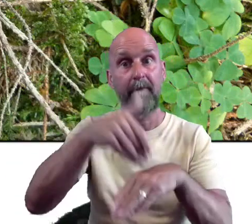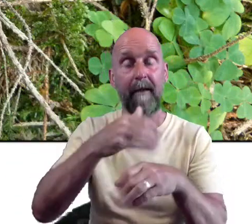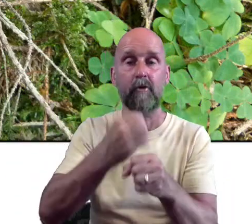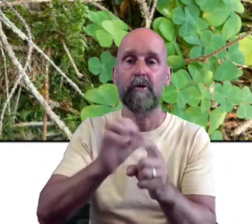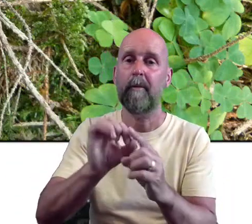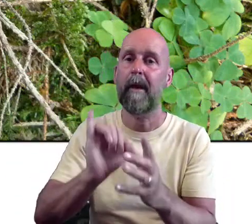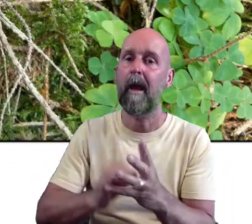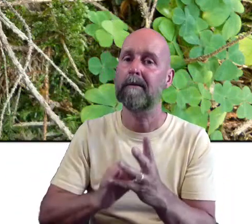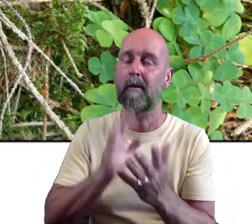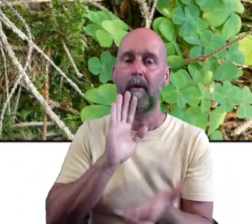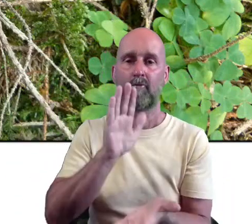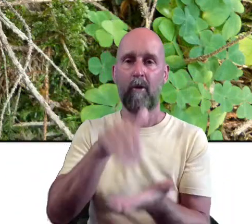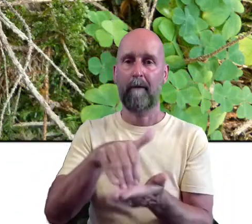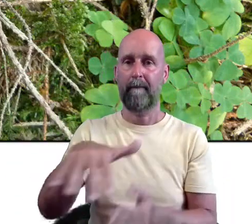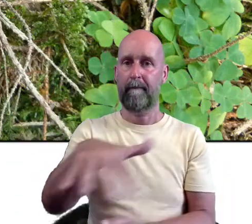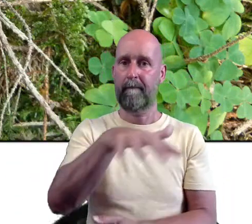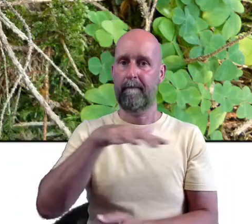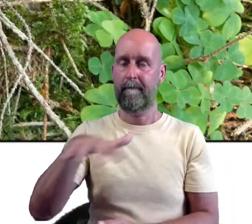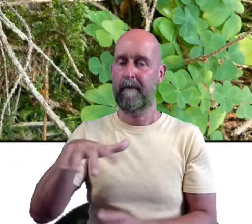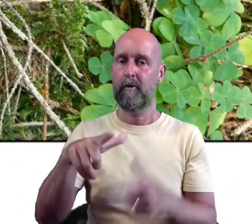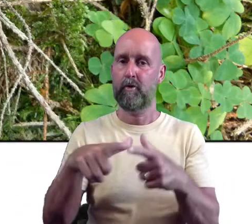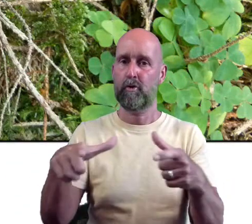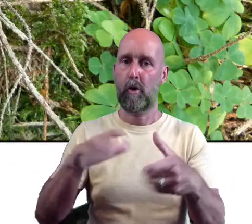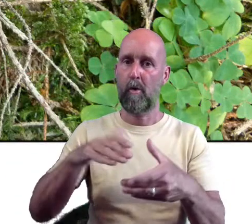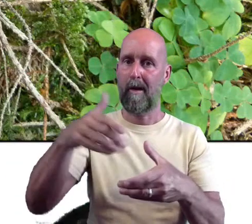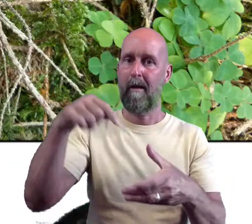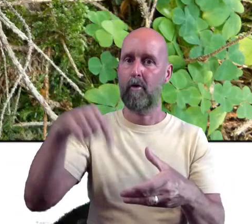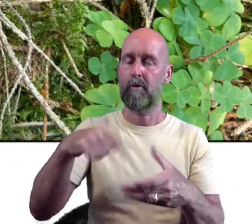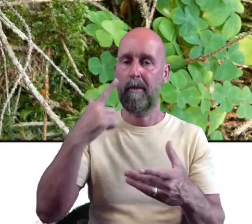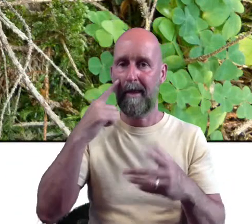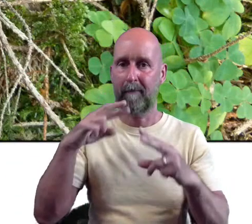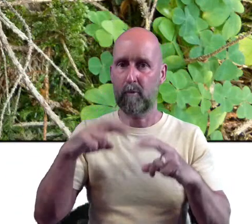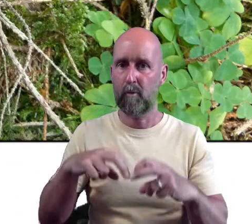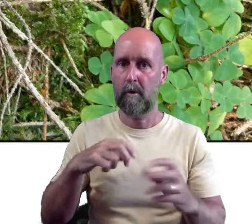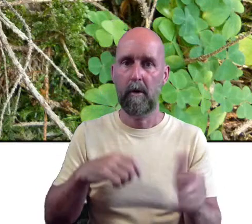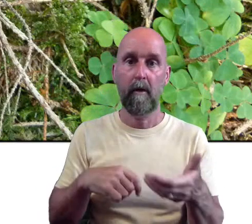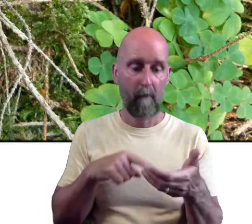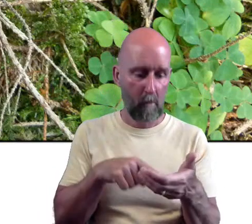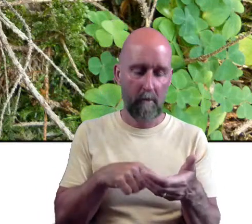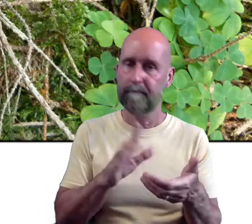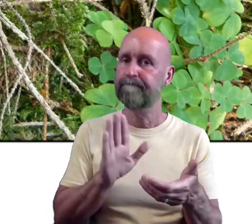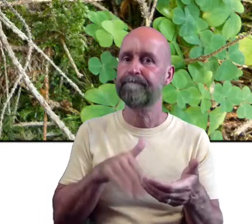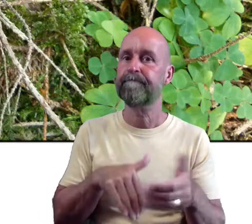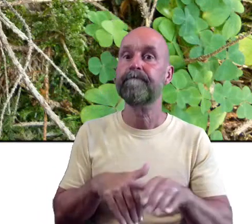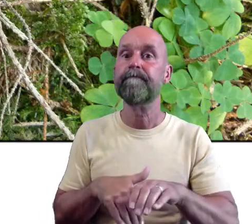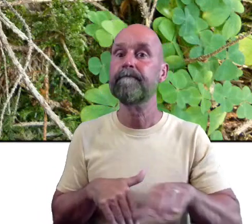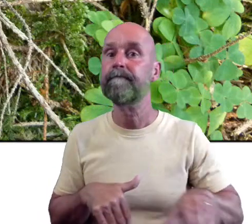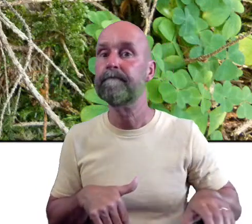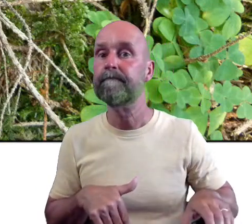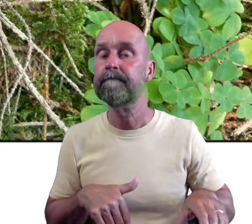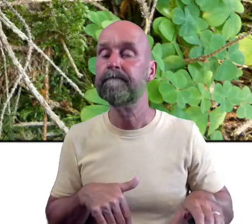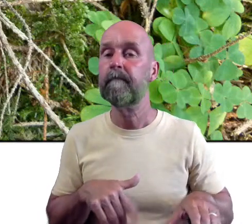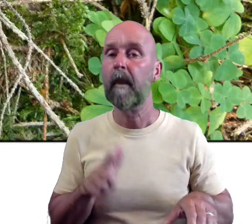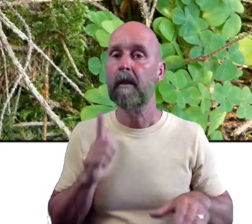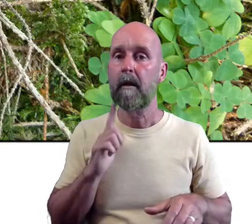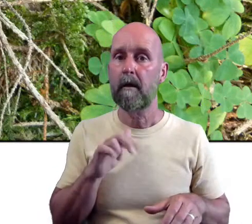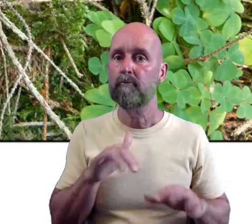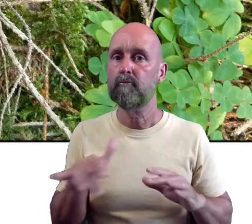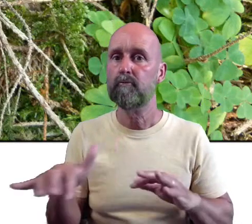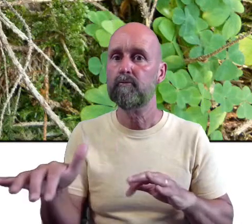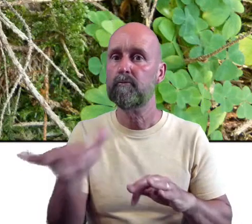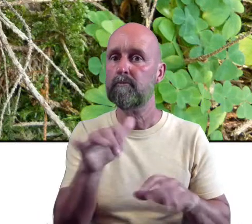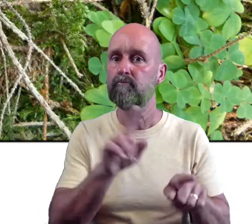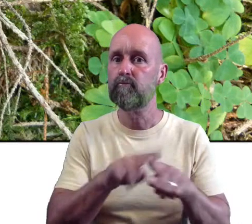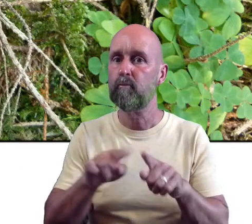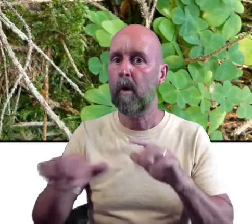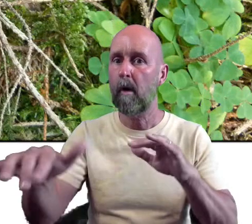the vicinity of a geocache, they are forced to look up from their phones or their GPS receivers and actually engage with their material surroundings,